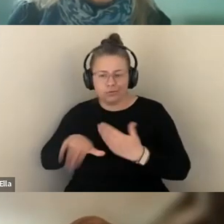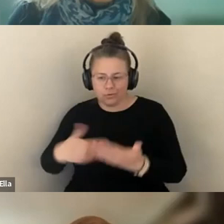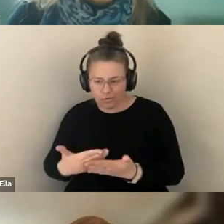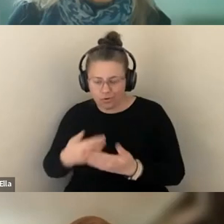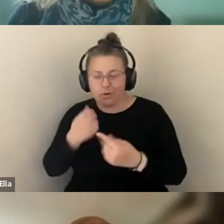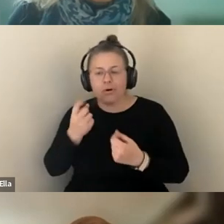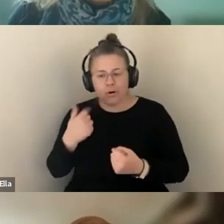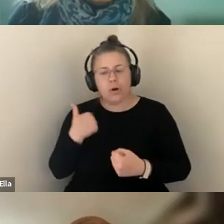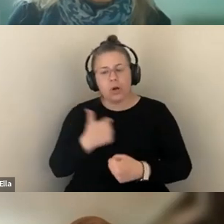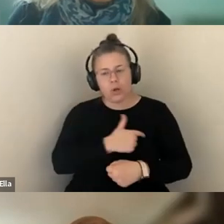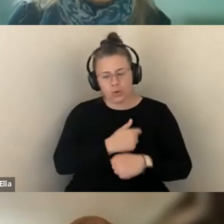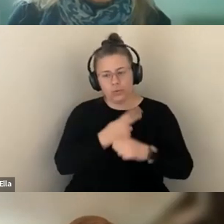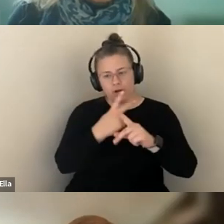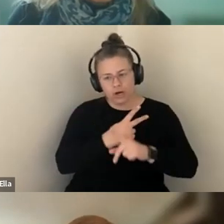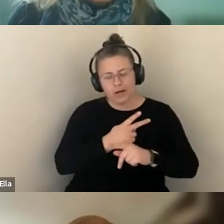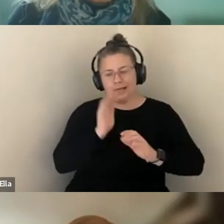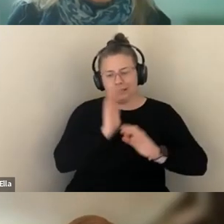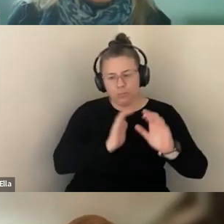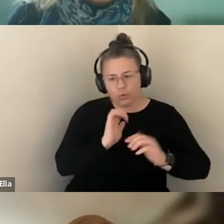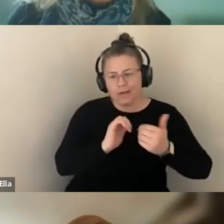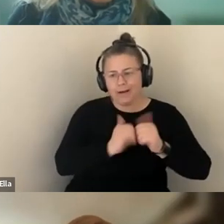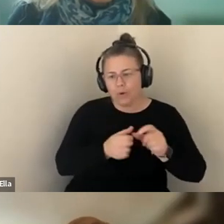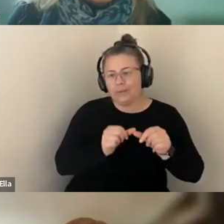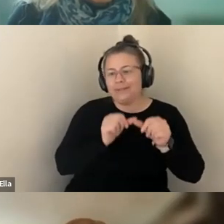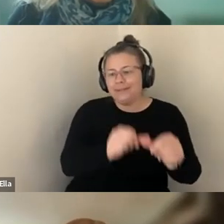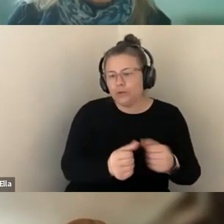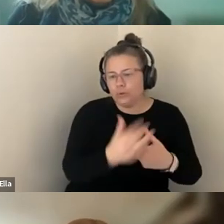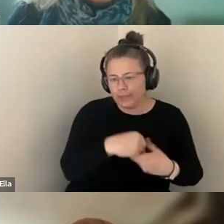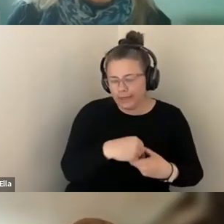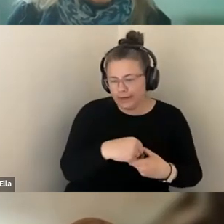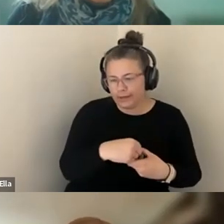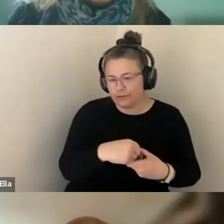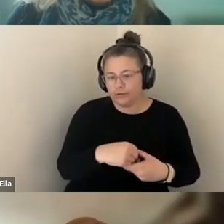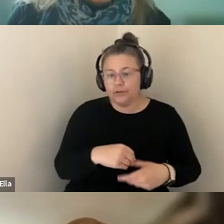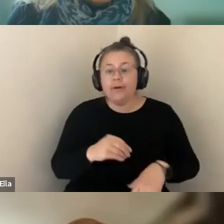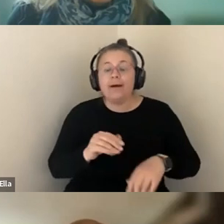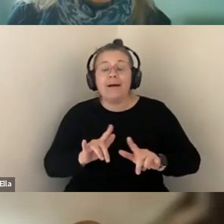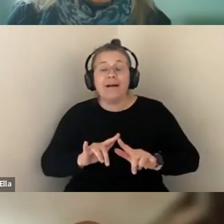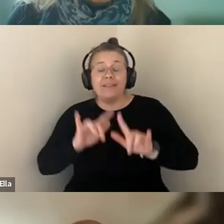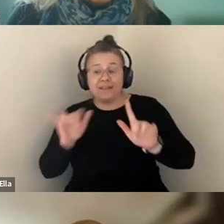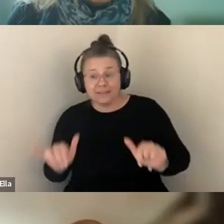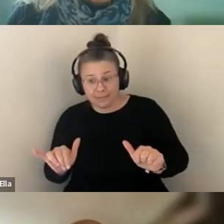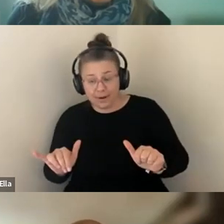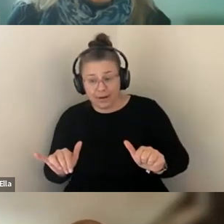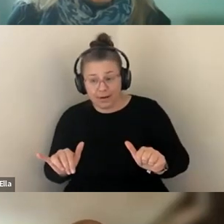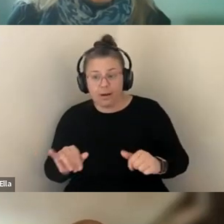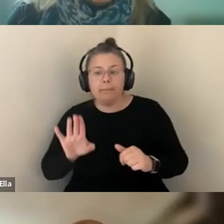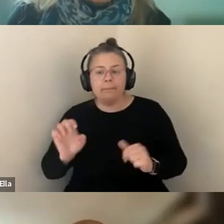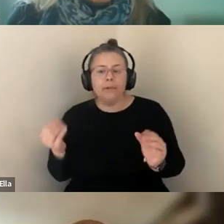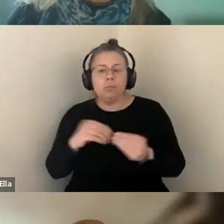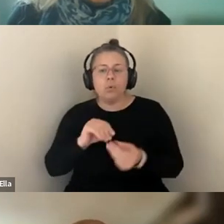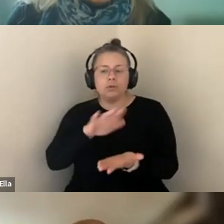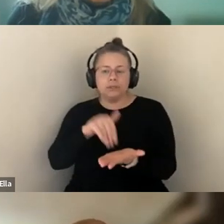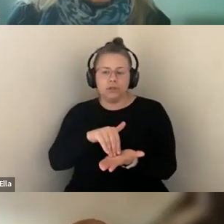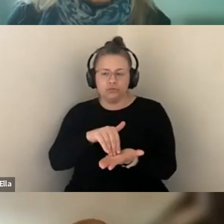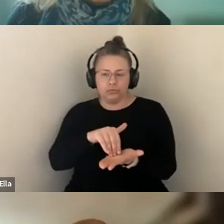very specific, very central way at the same time by having a conference